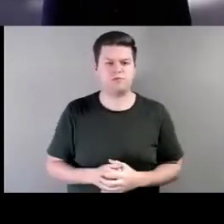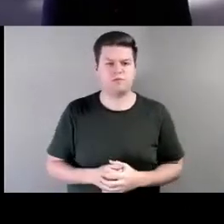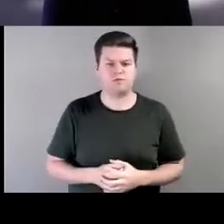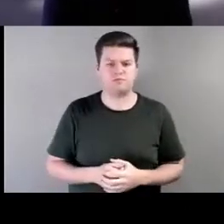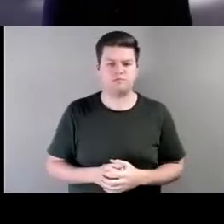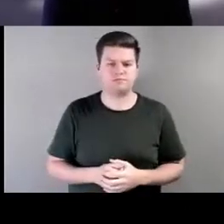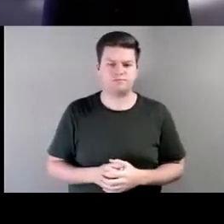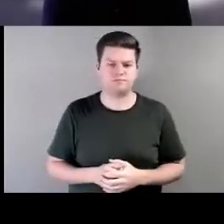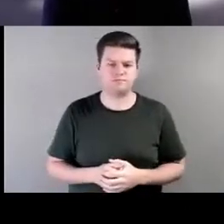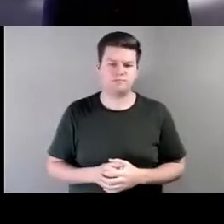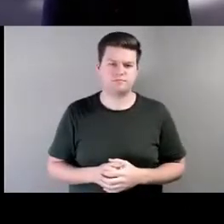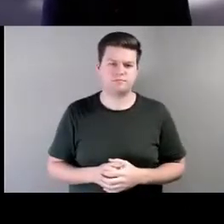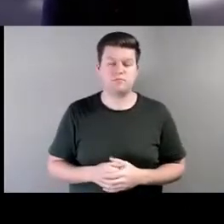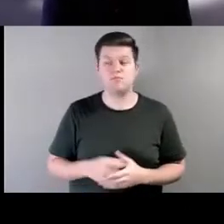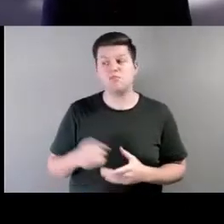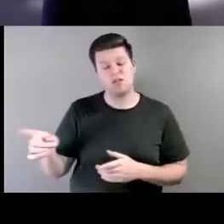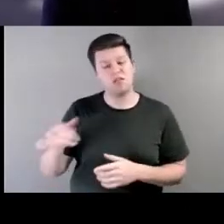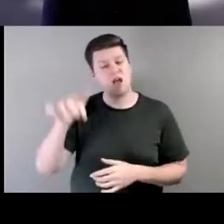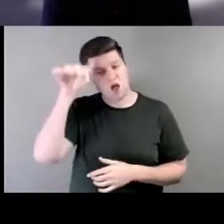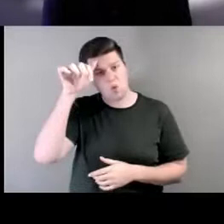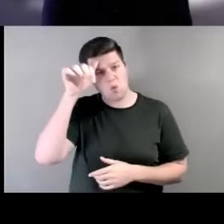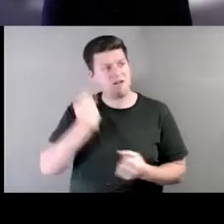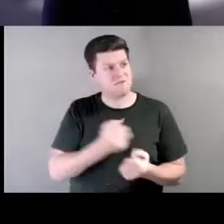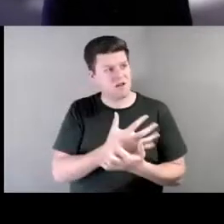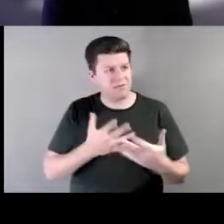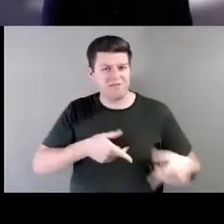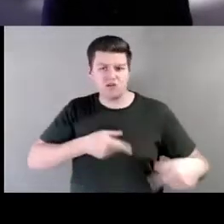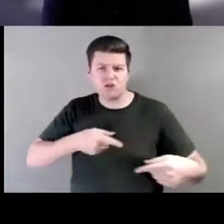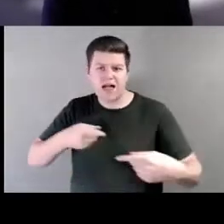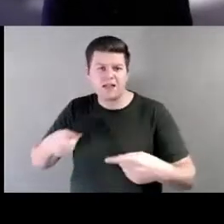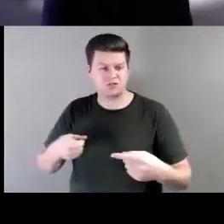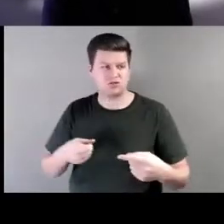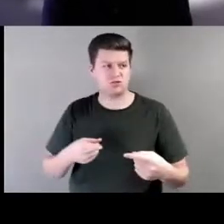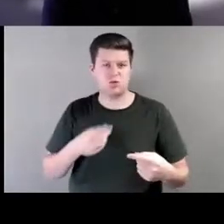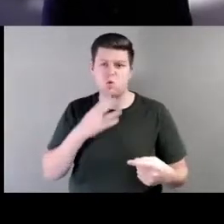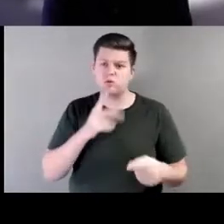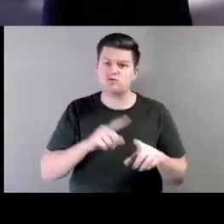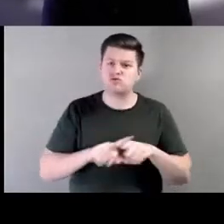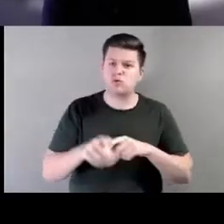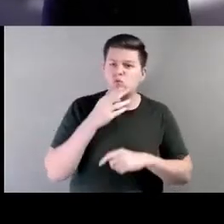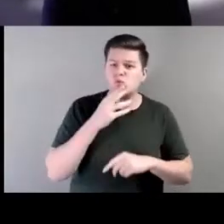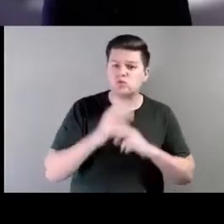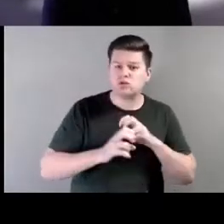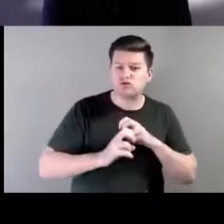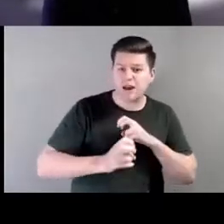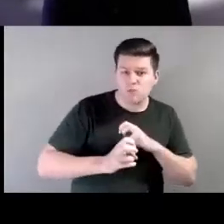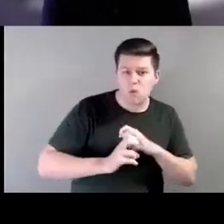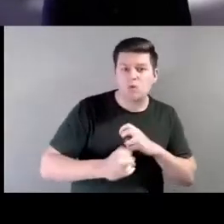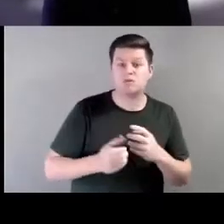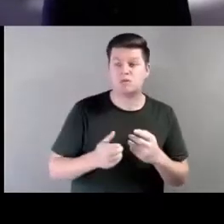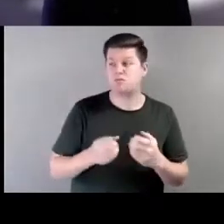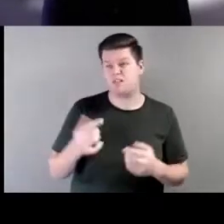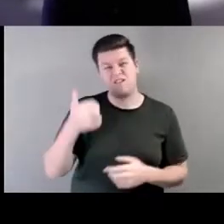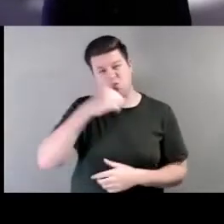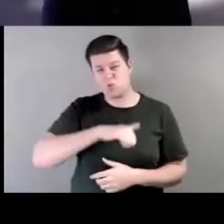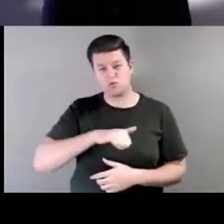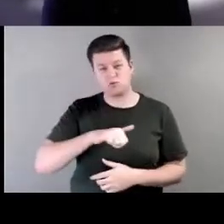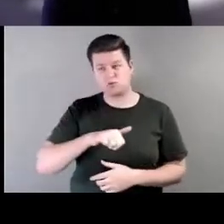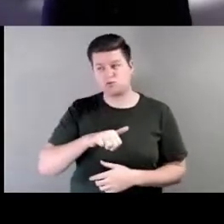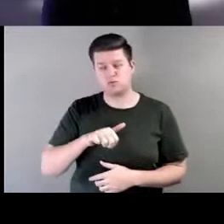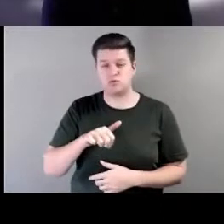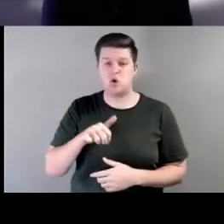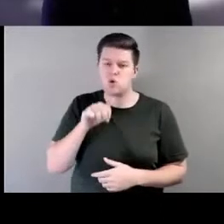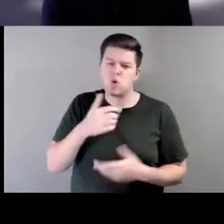challenges that people do face. They are invested in this, of course, but of course it's not just about that. They're also extremely good at what they